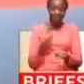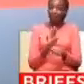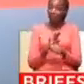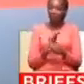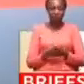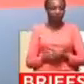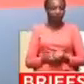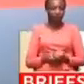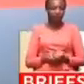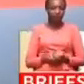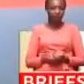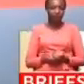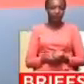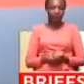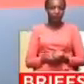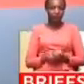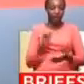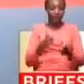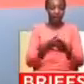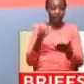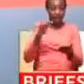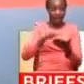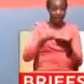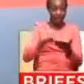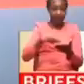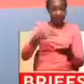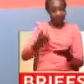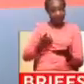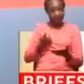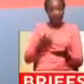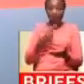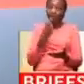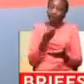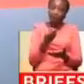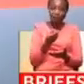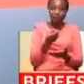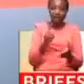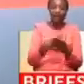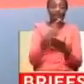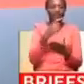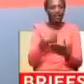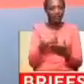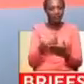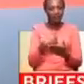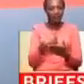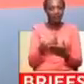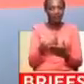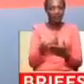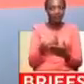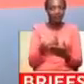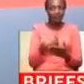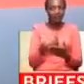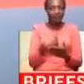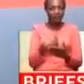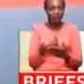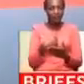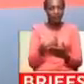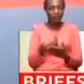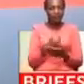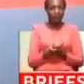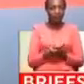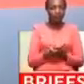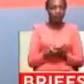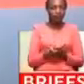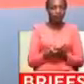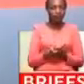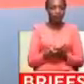again, a girl shows up and she's like, look, Bamboo, you should be huge. You're supposed to be all over the place. You're supposed to be a